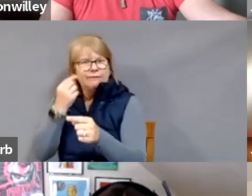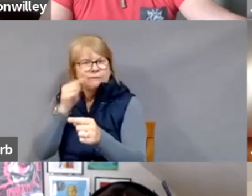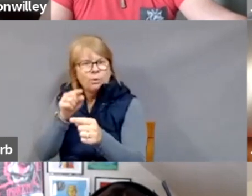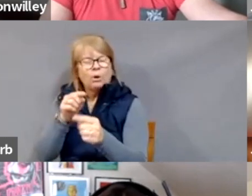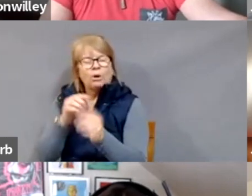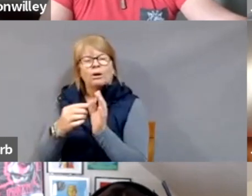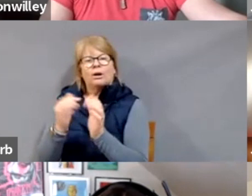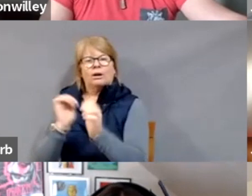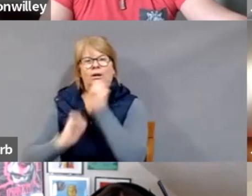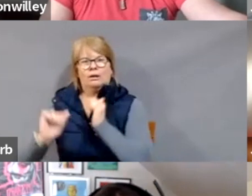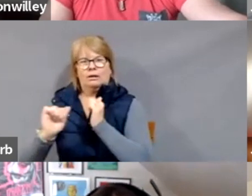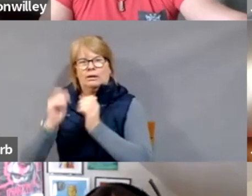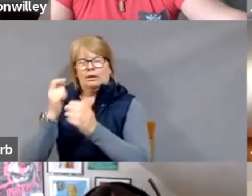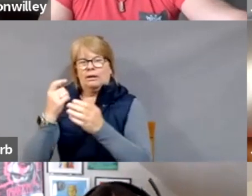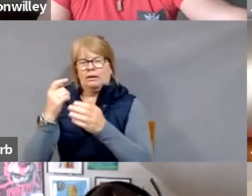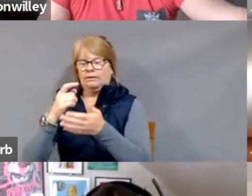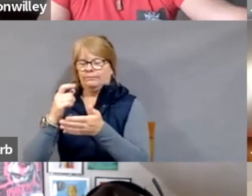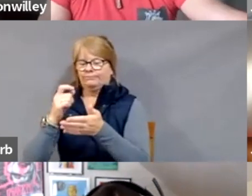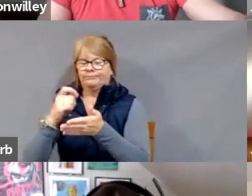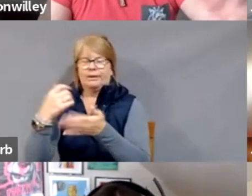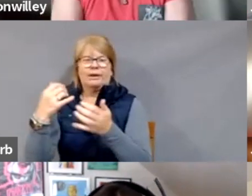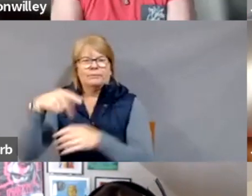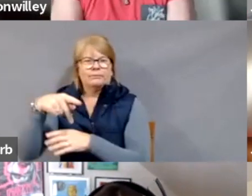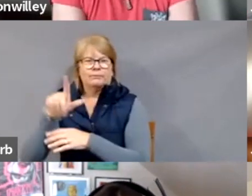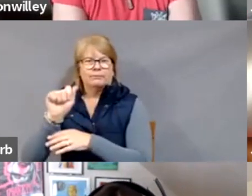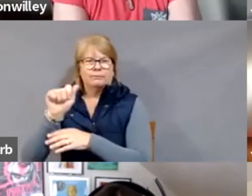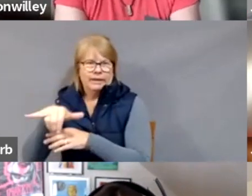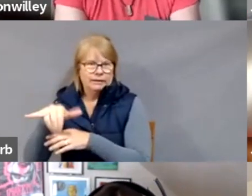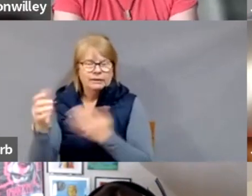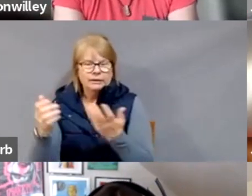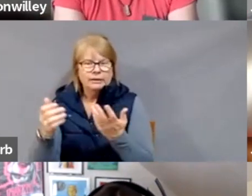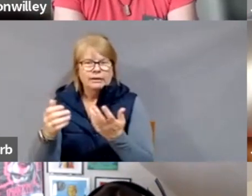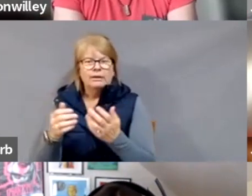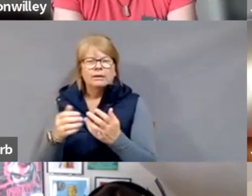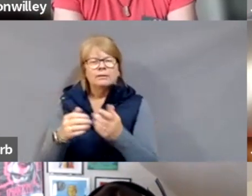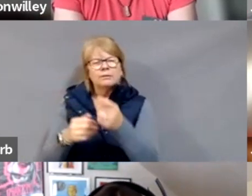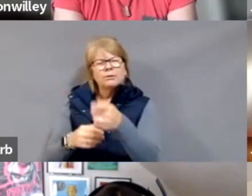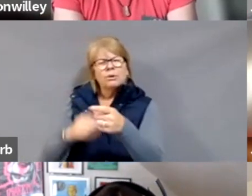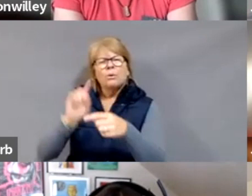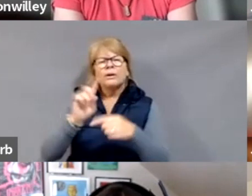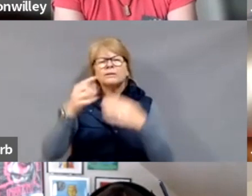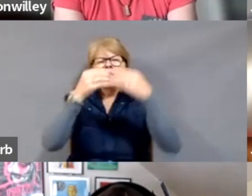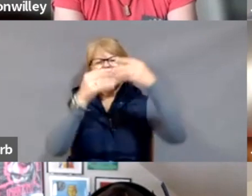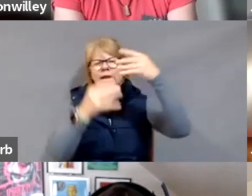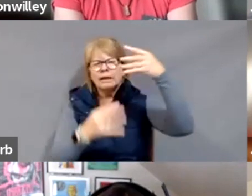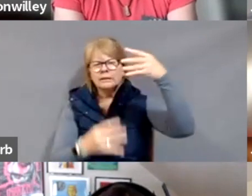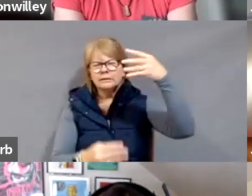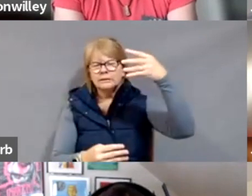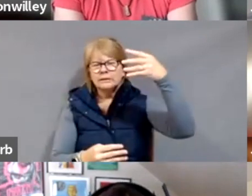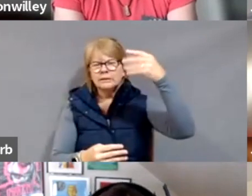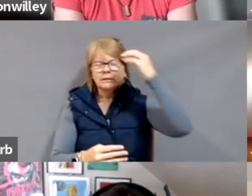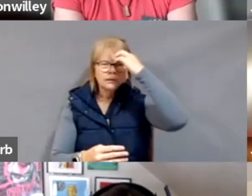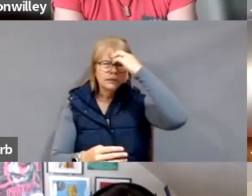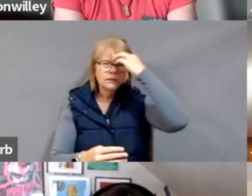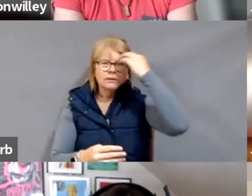is there a listing? I don't know this because I know everyone refers to it, but actors might. Where's the listing that posts where